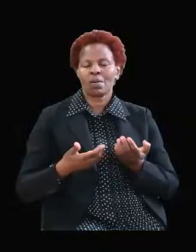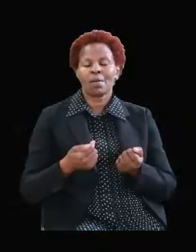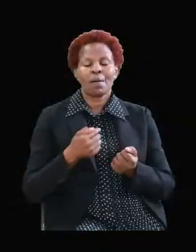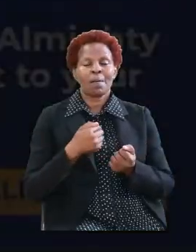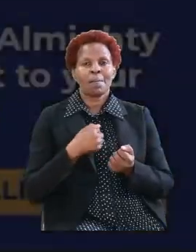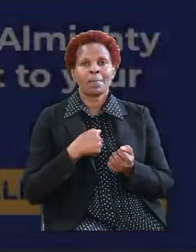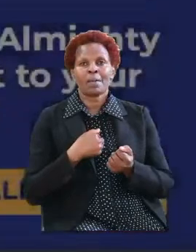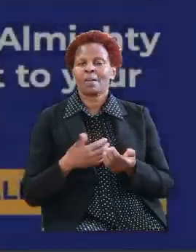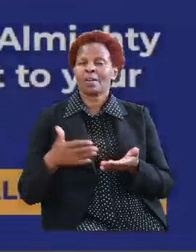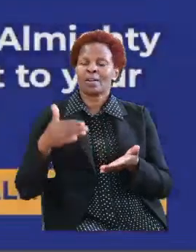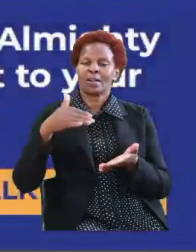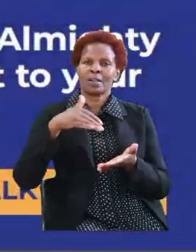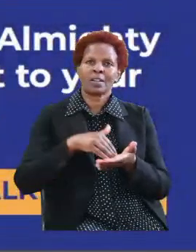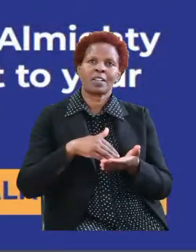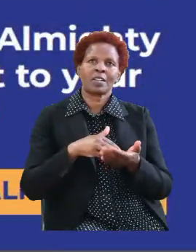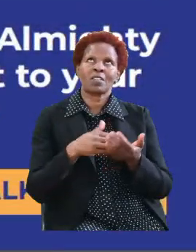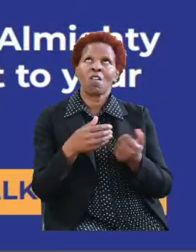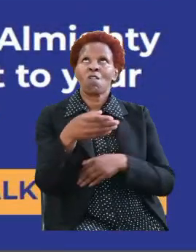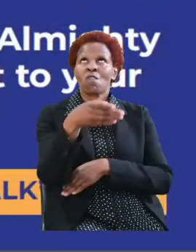Baba,